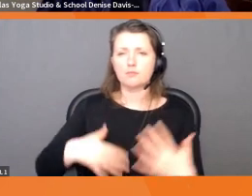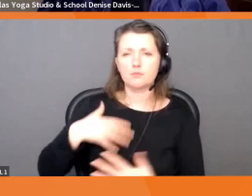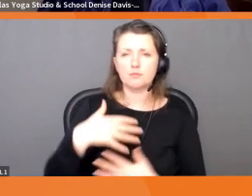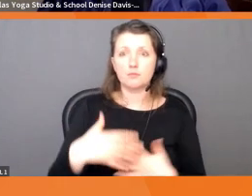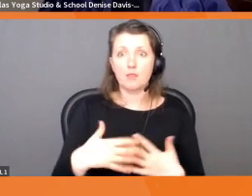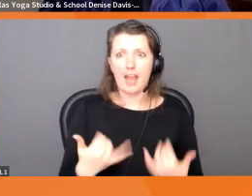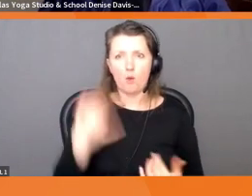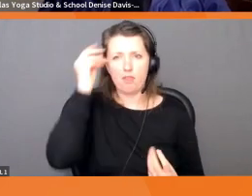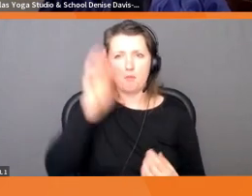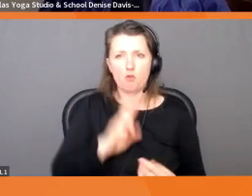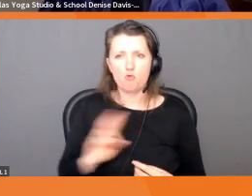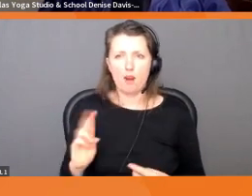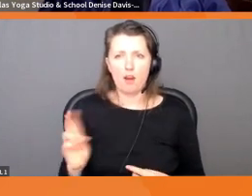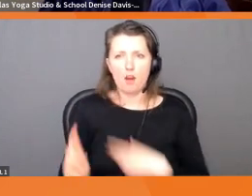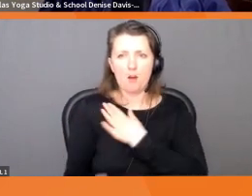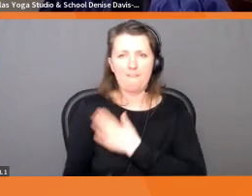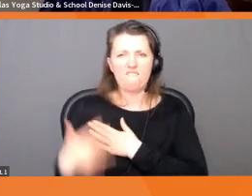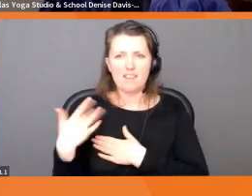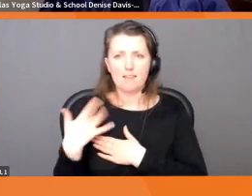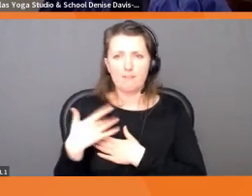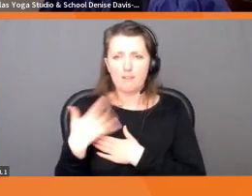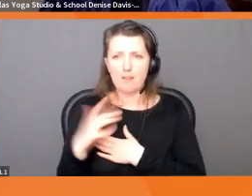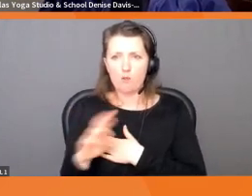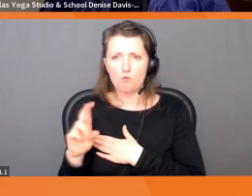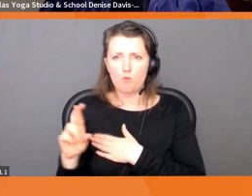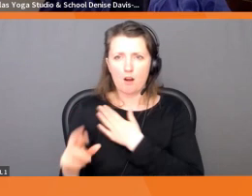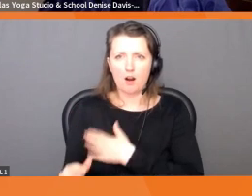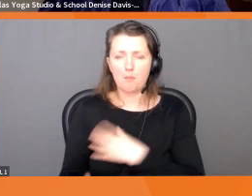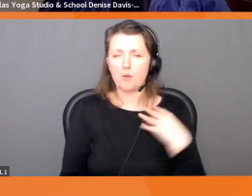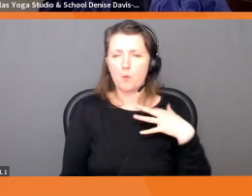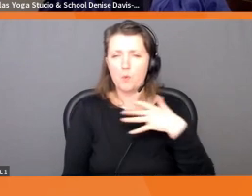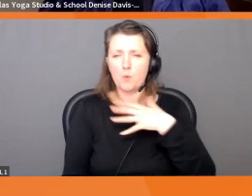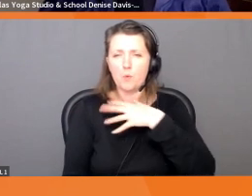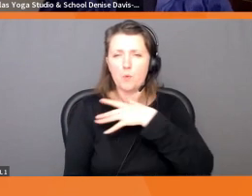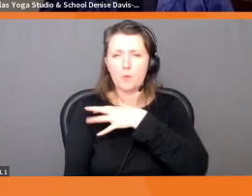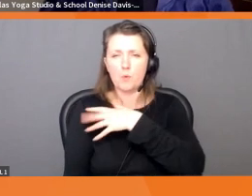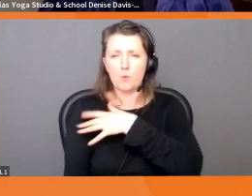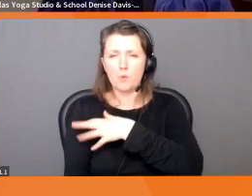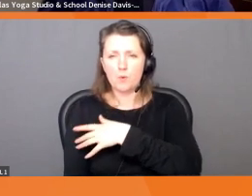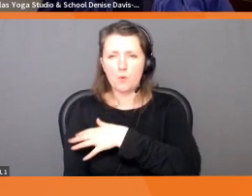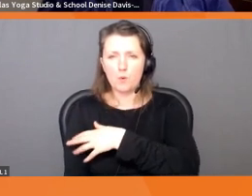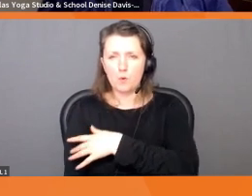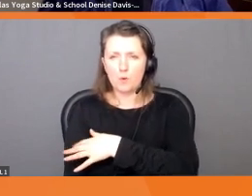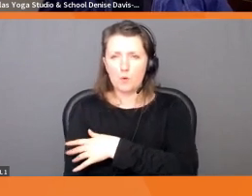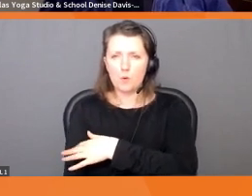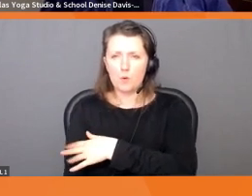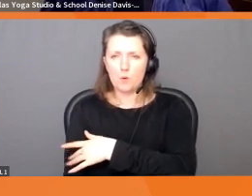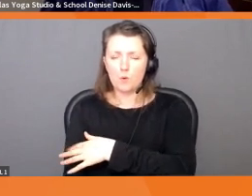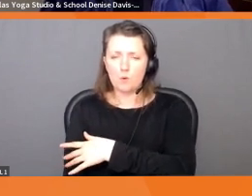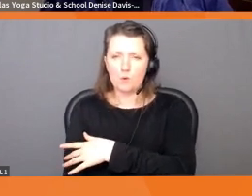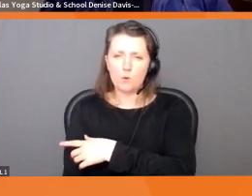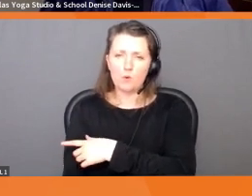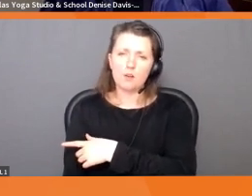arm. Right arm, right arm. Feel your right arm. Feel energy flowing over into your right arm. Right arm, right arm. And then quickly shift all of the attention